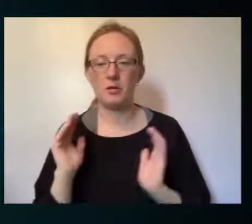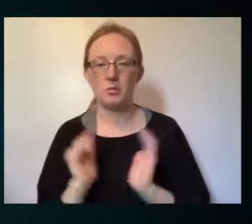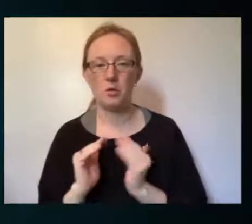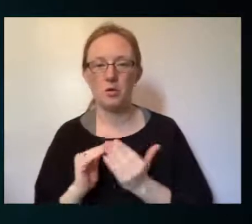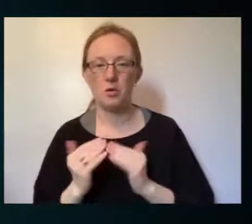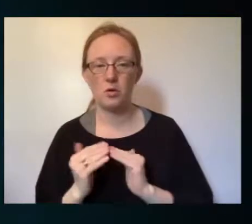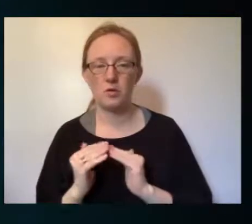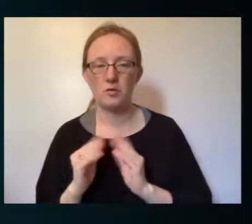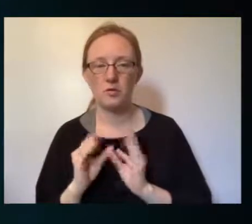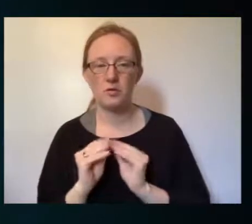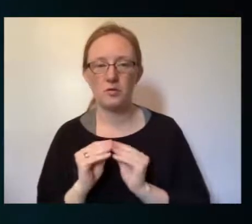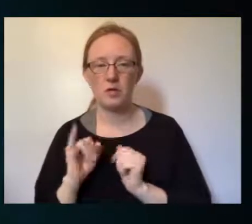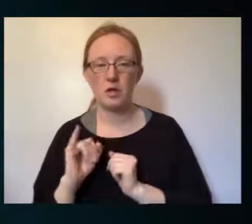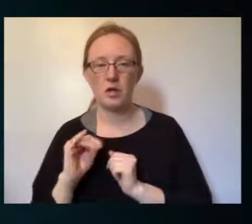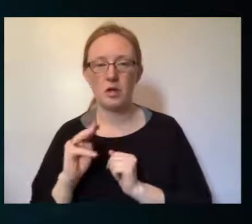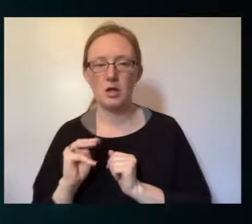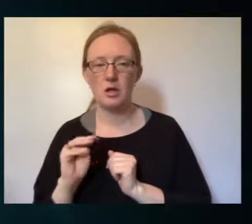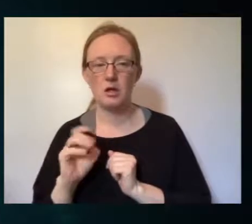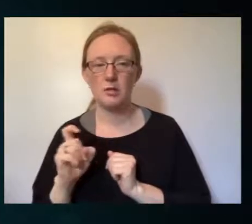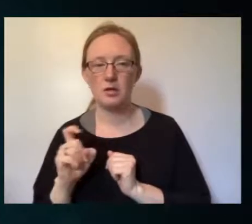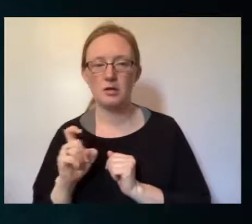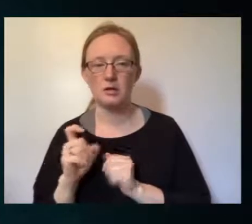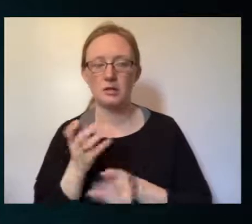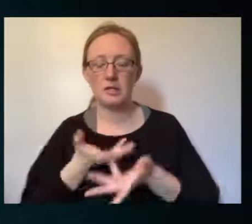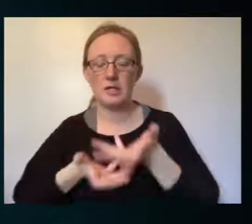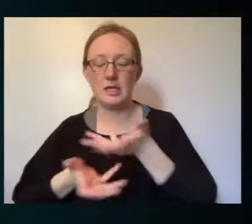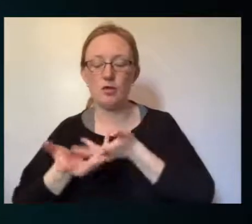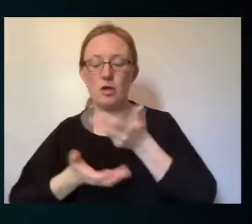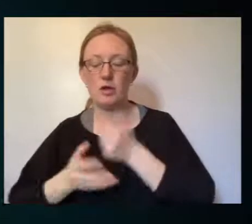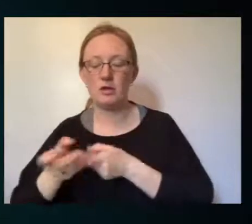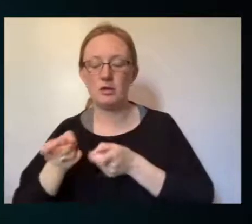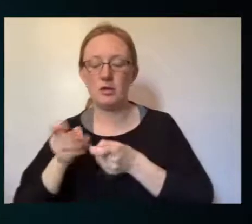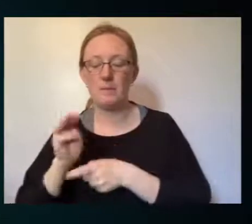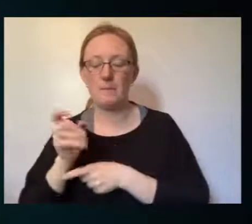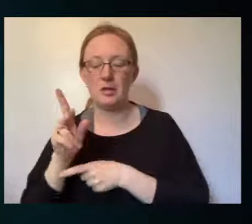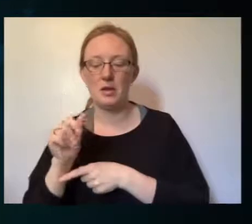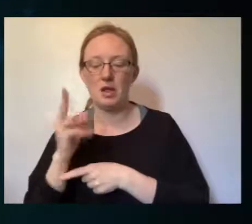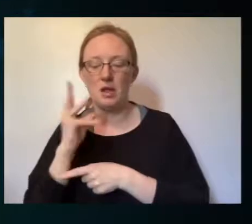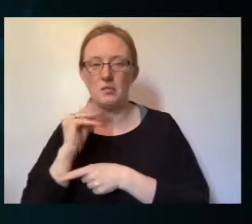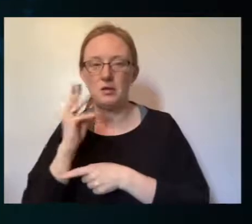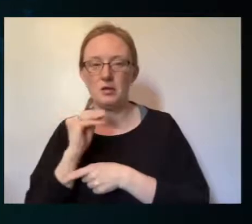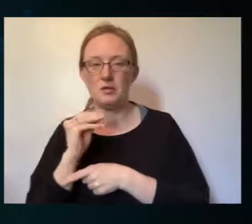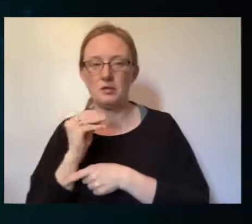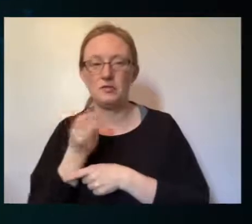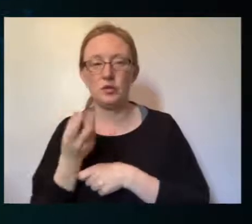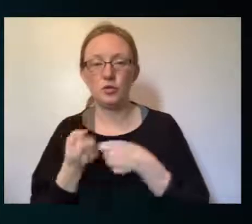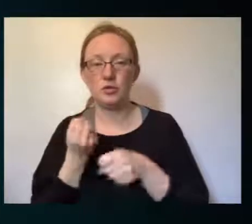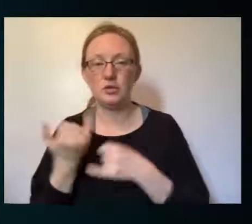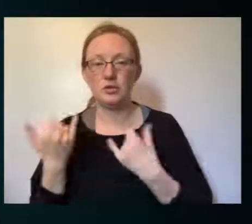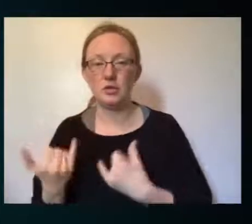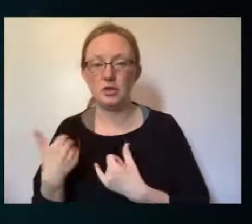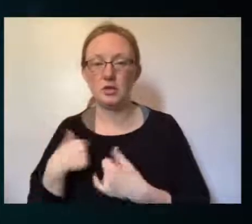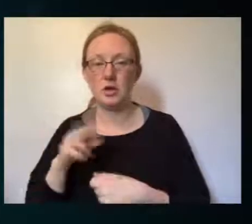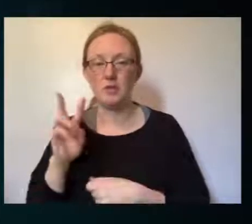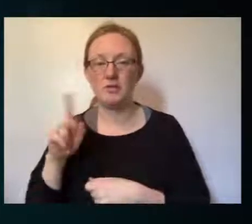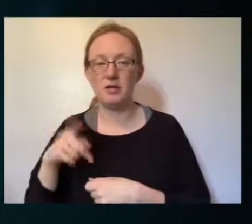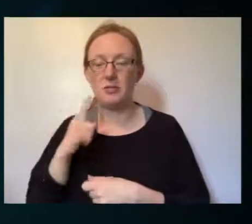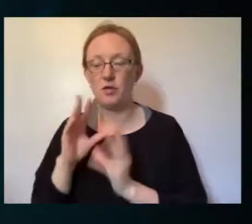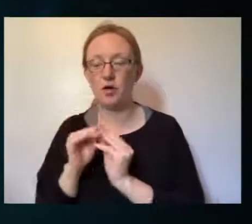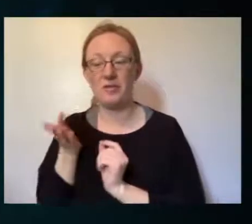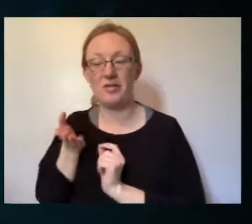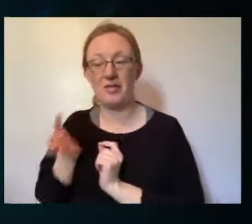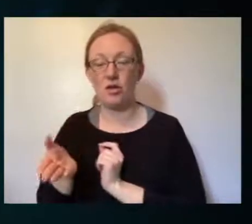called IMX, Interactive Media Experiences, for a couple of years now. I'm currently the VP for conferences there.